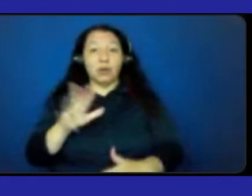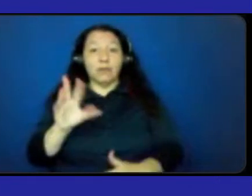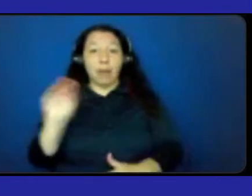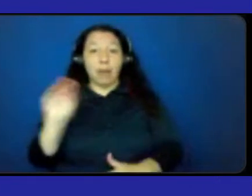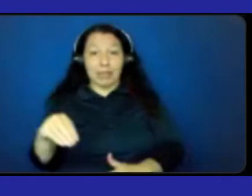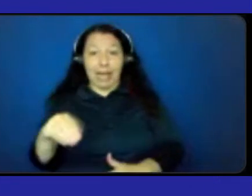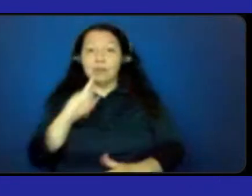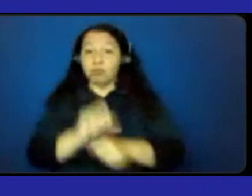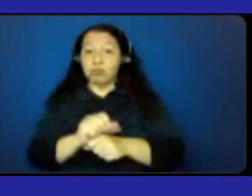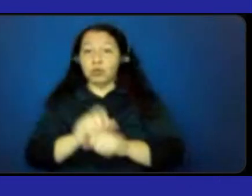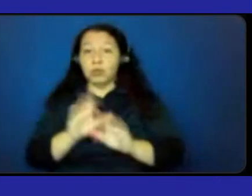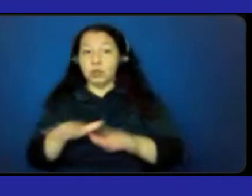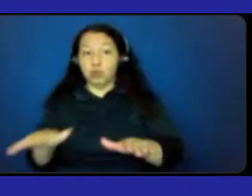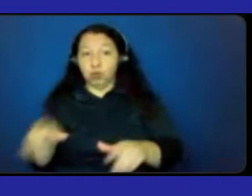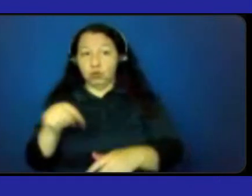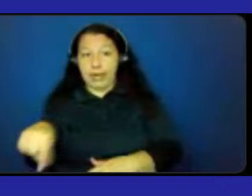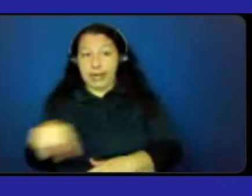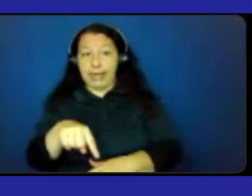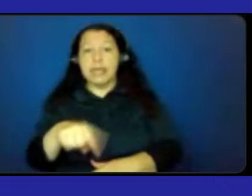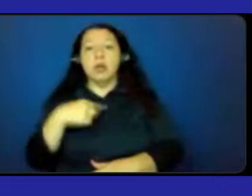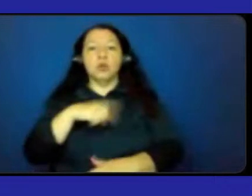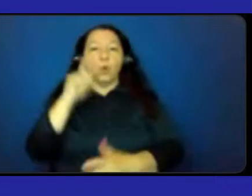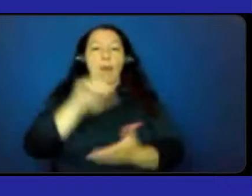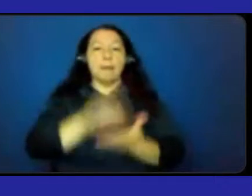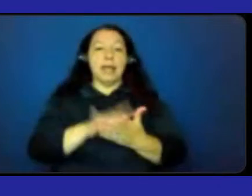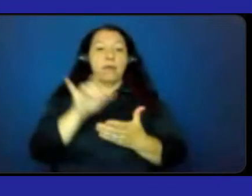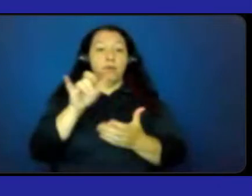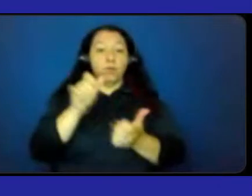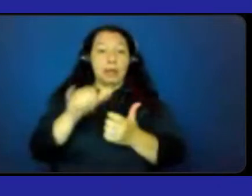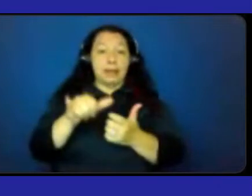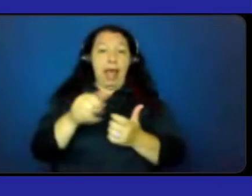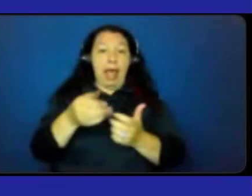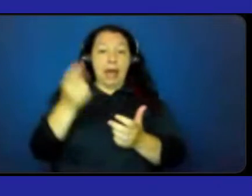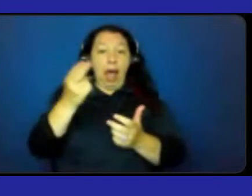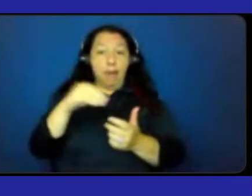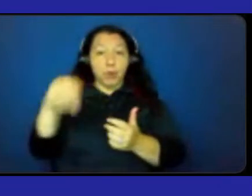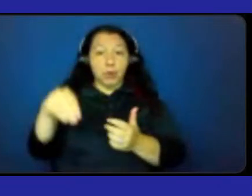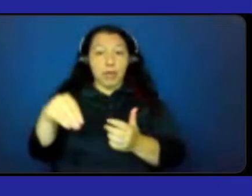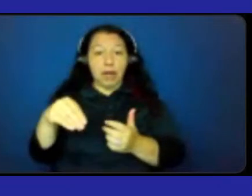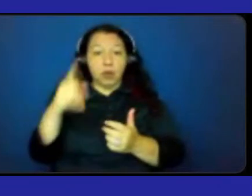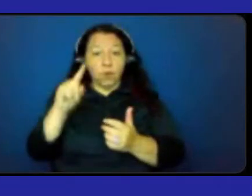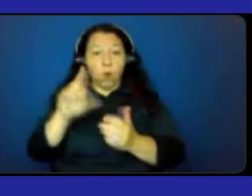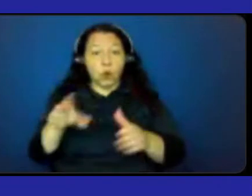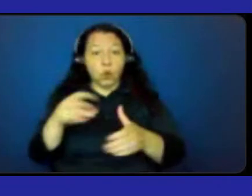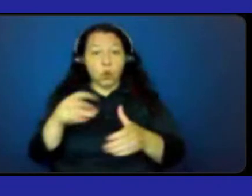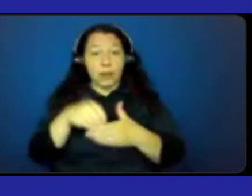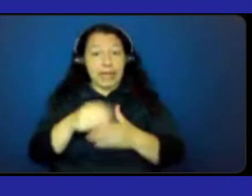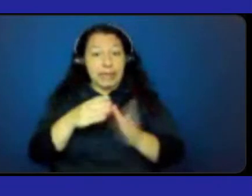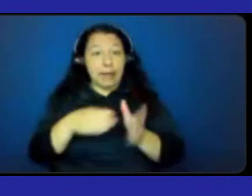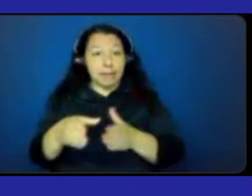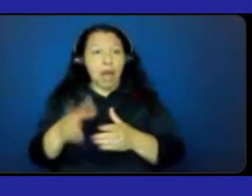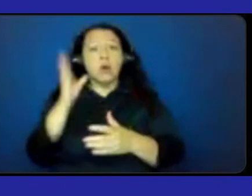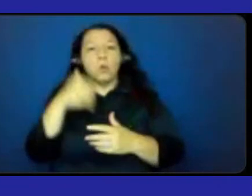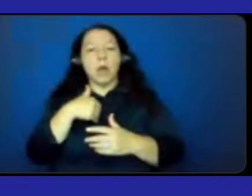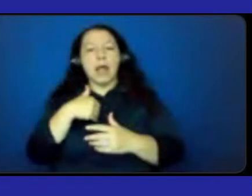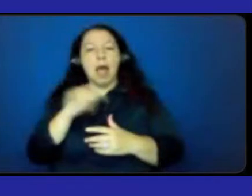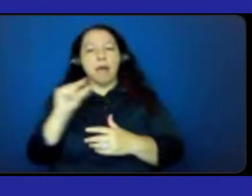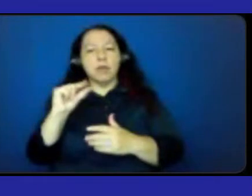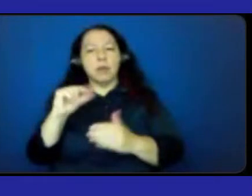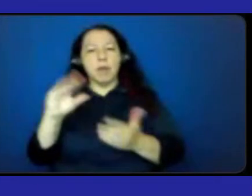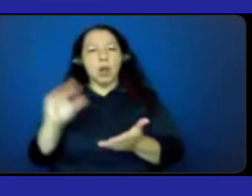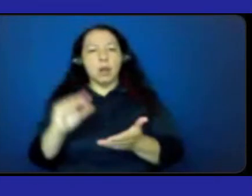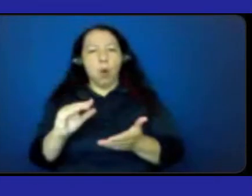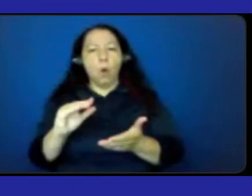we believe that given that higher percentage of children in our plan, that we will have a slightly lower rate to the